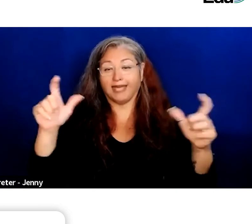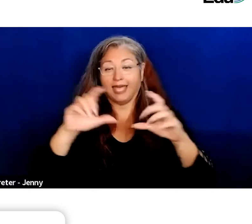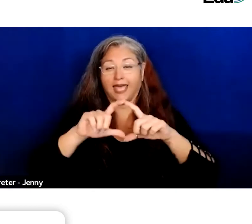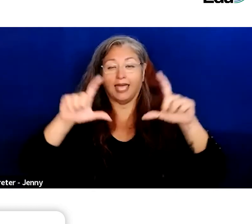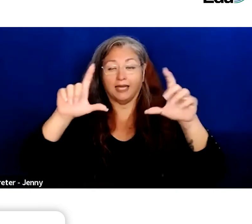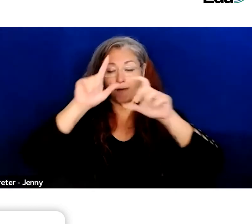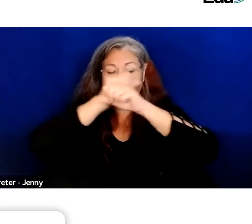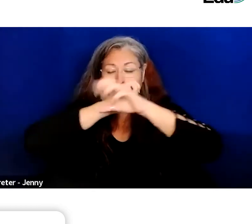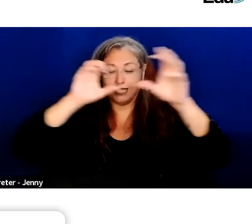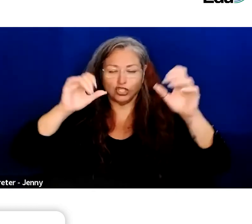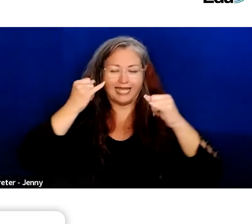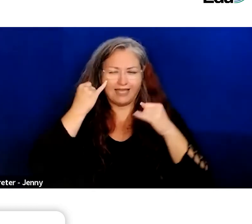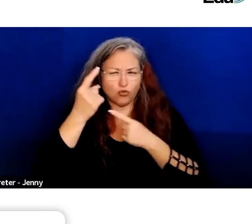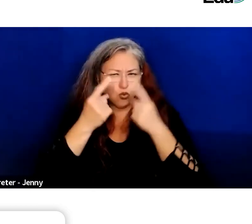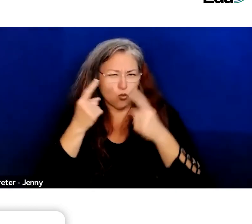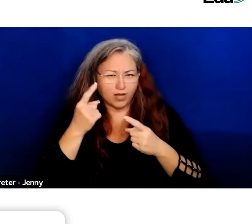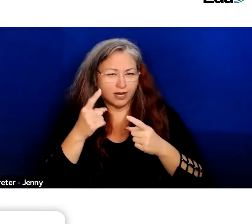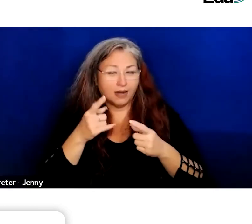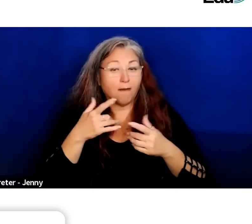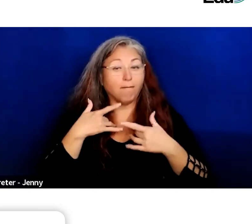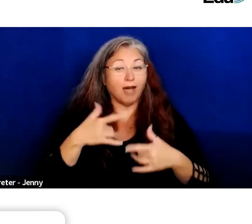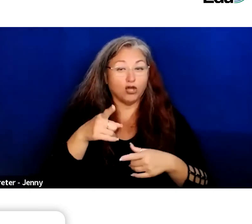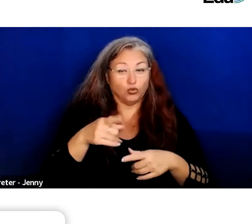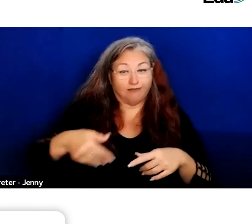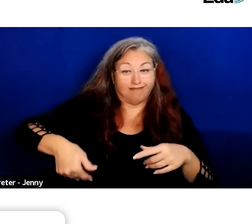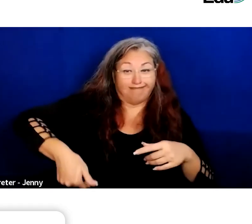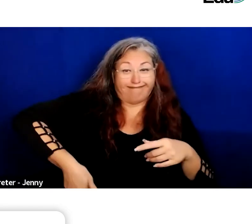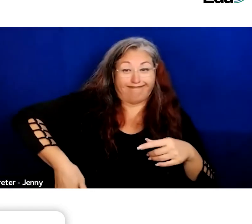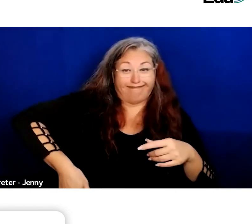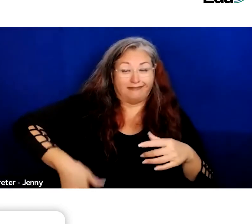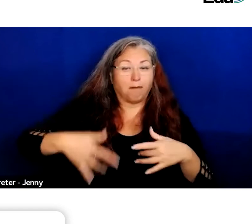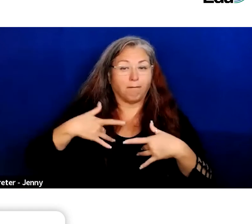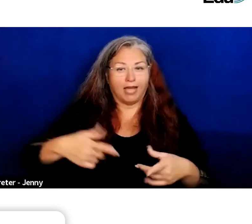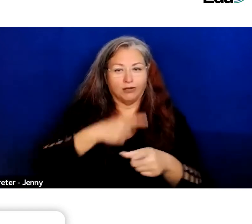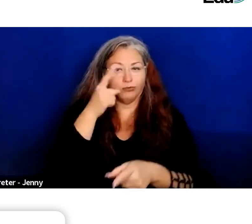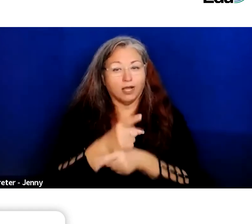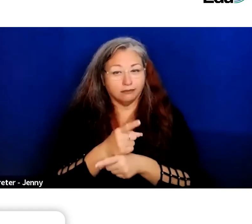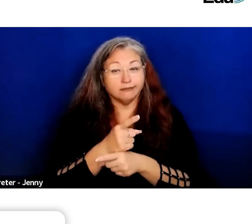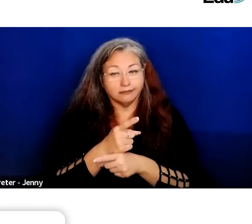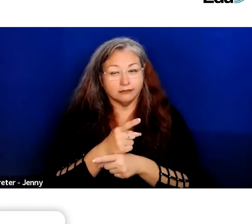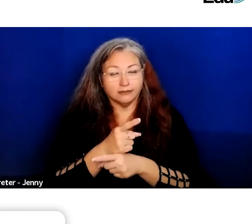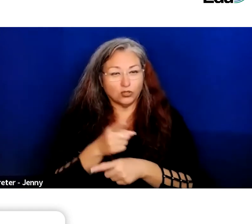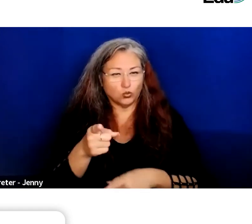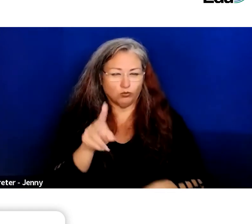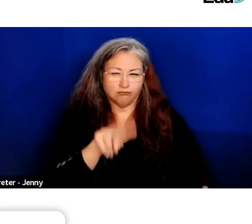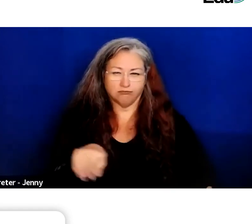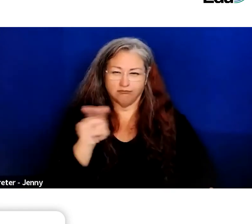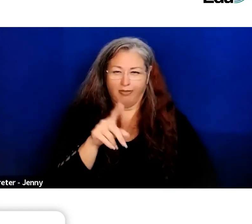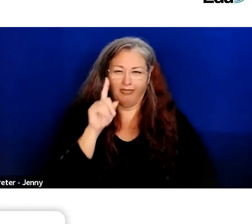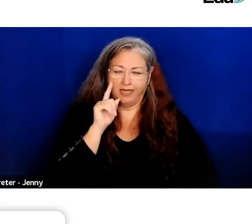these things. And often our intuition and our hunches are accurate, right? If we think that something may